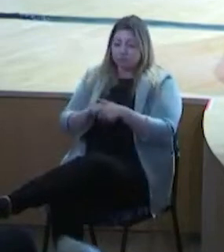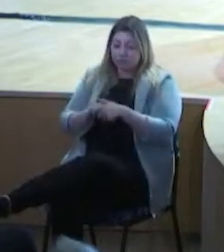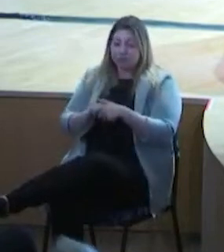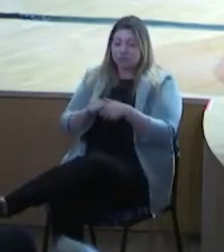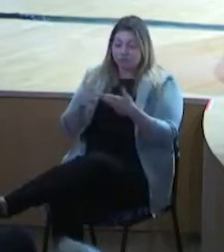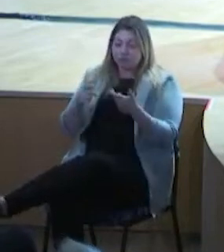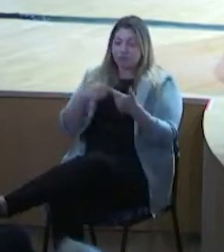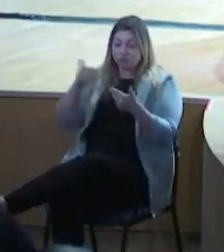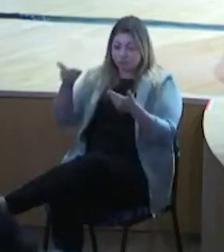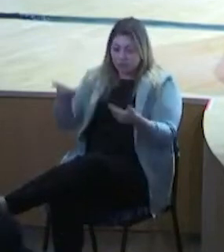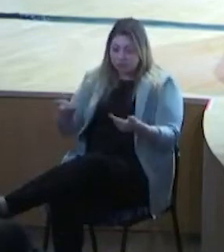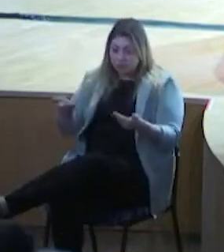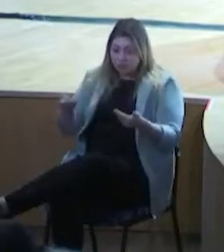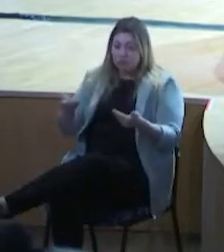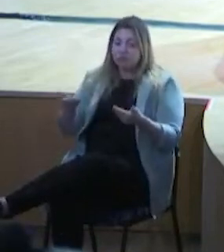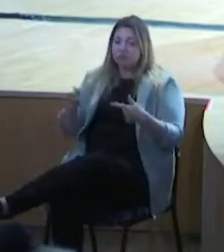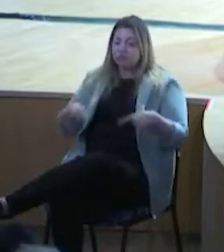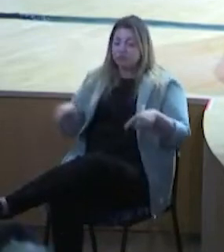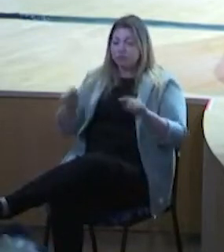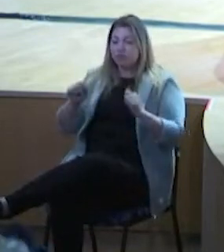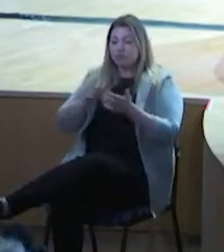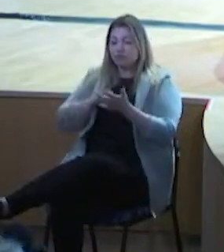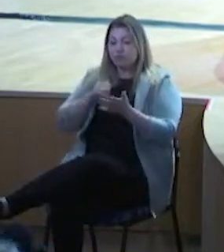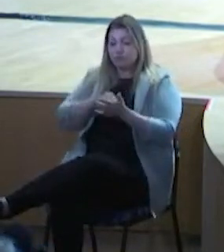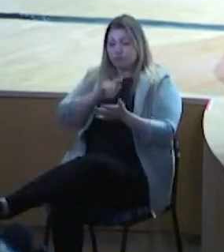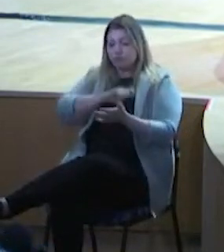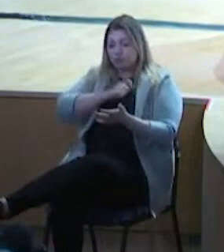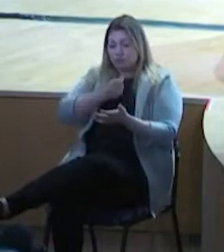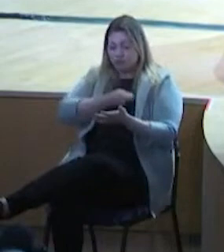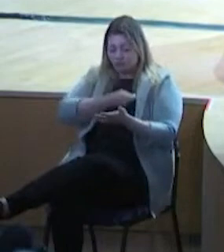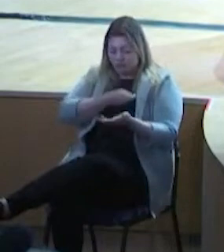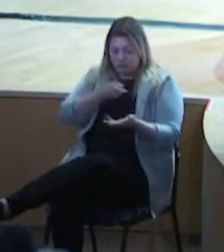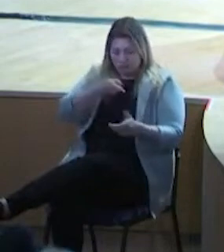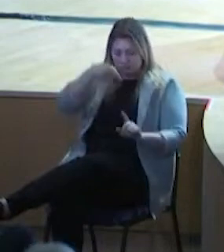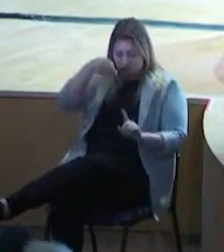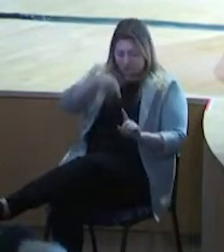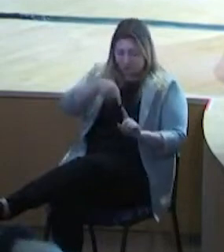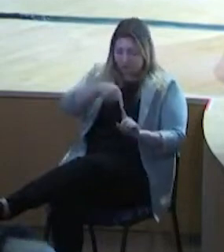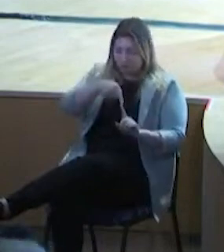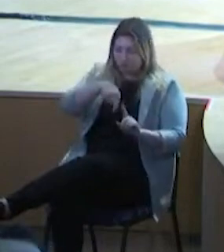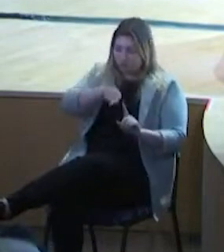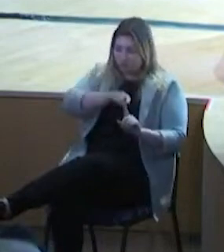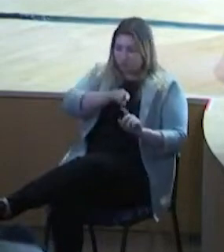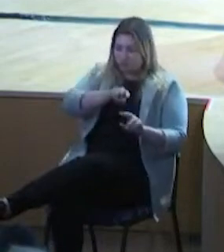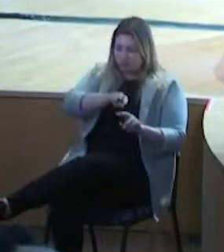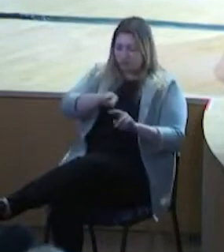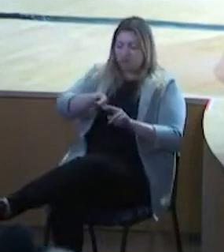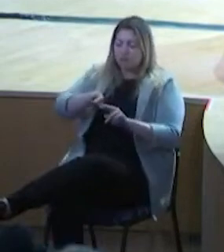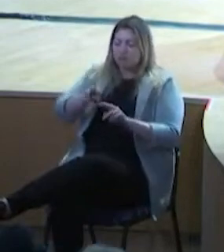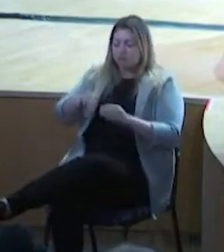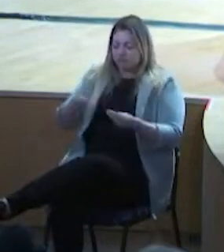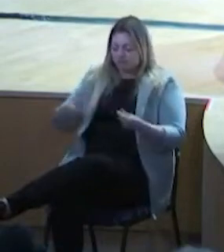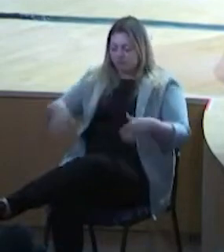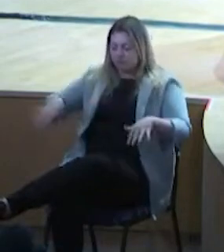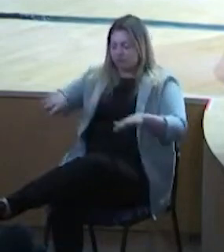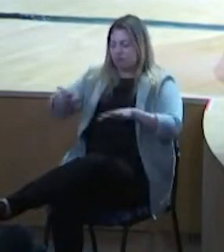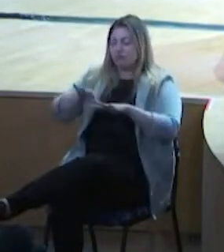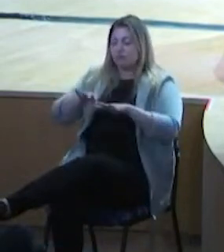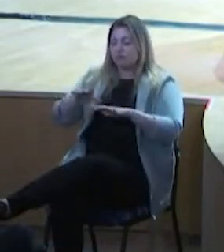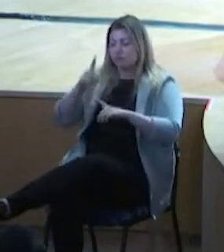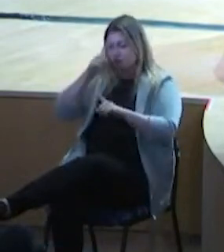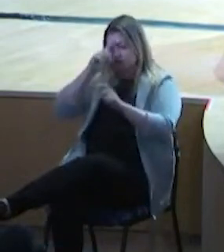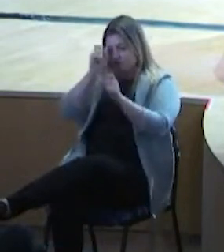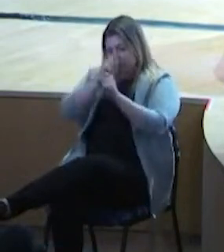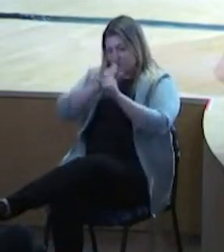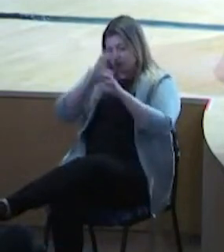I invite you to learn like what the Spaniards wrote when they saw Tenochtitlan. Imagine